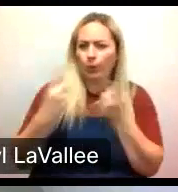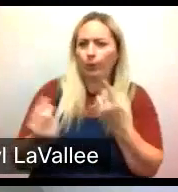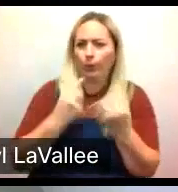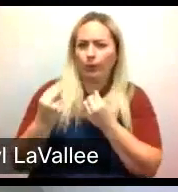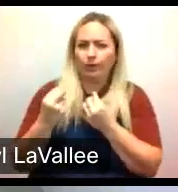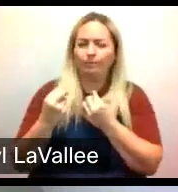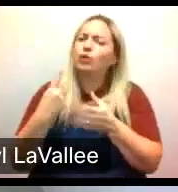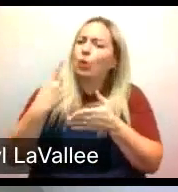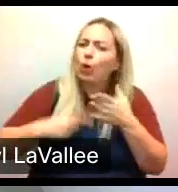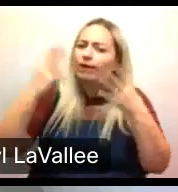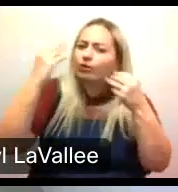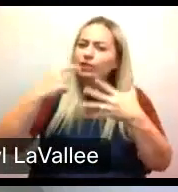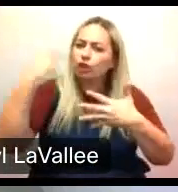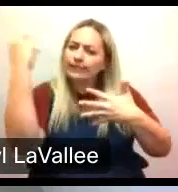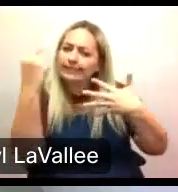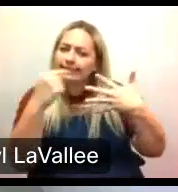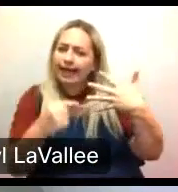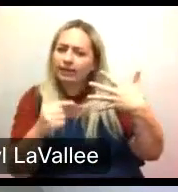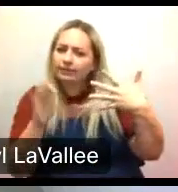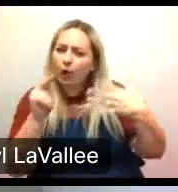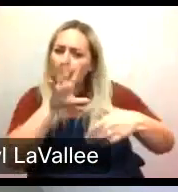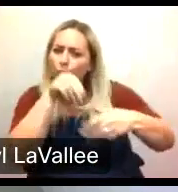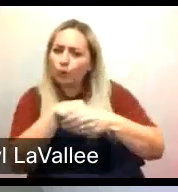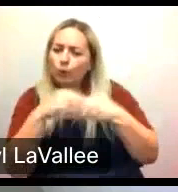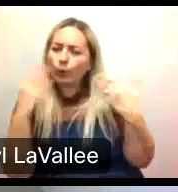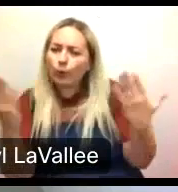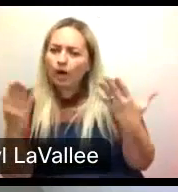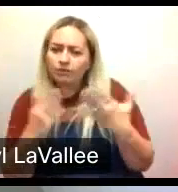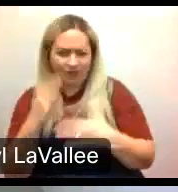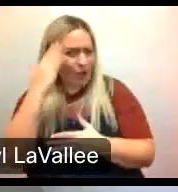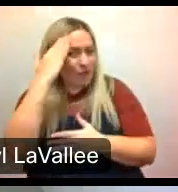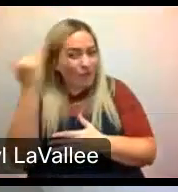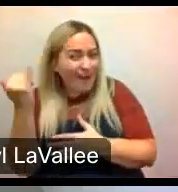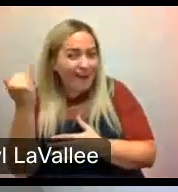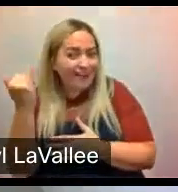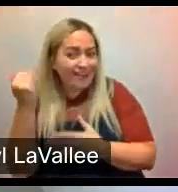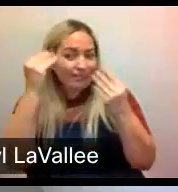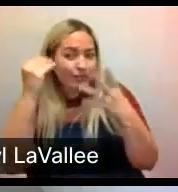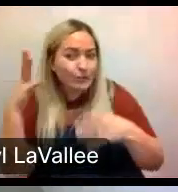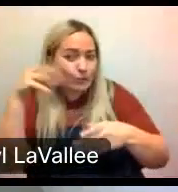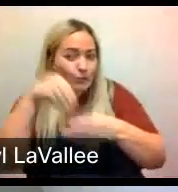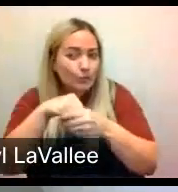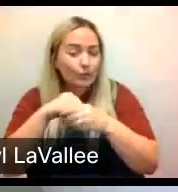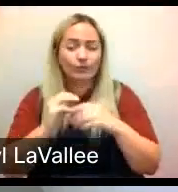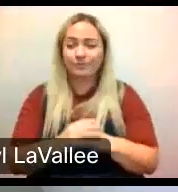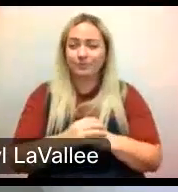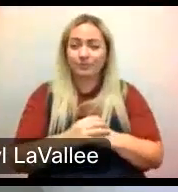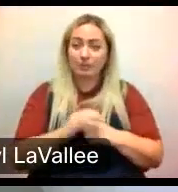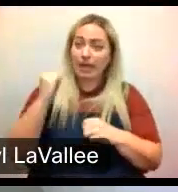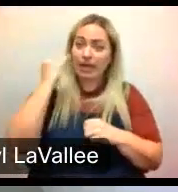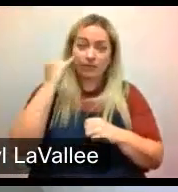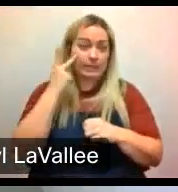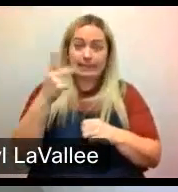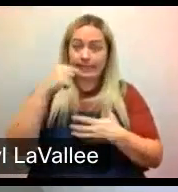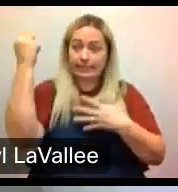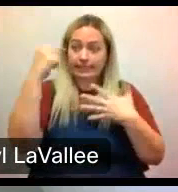What information or details does Mark include? And why do you think that information is included? If we look at the details,